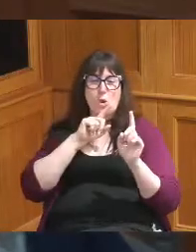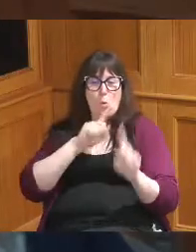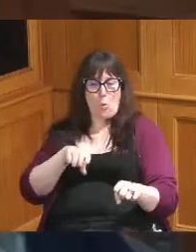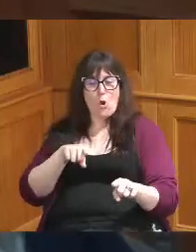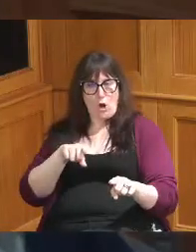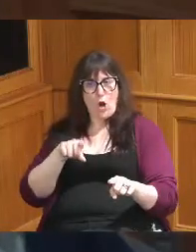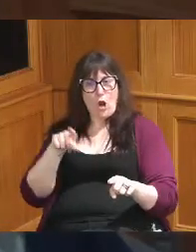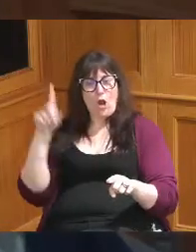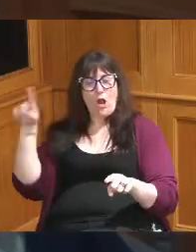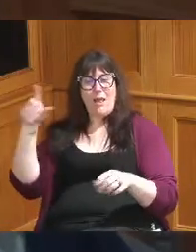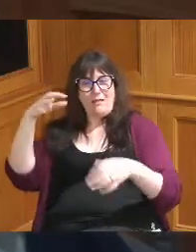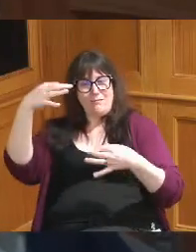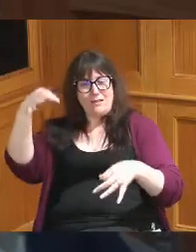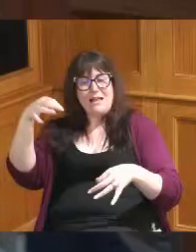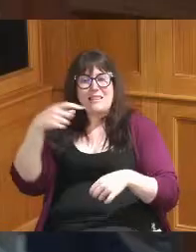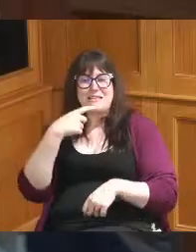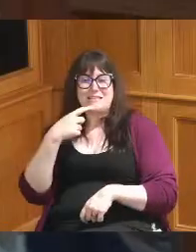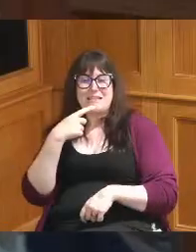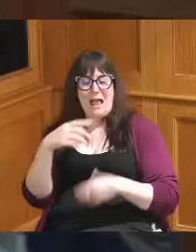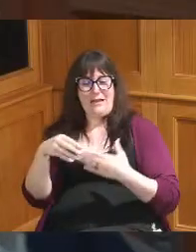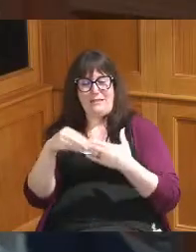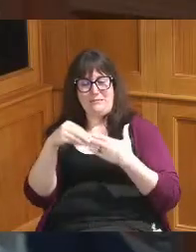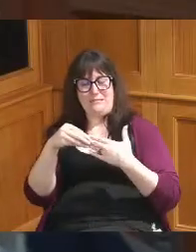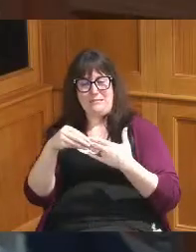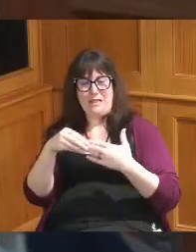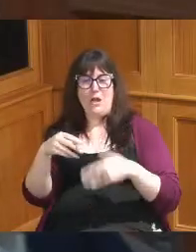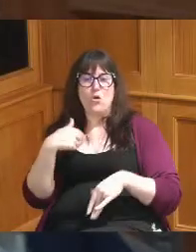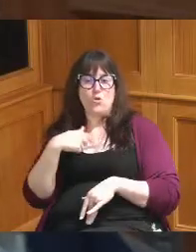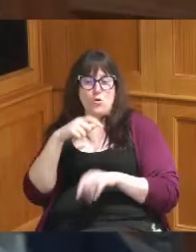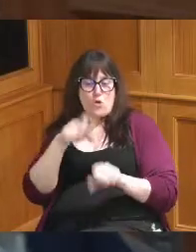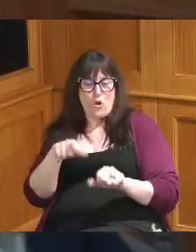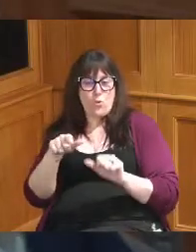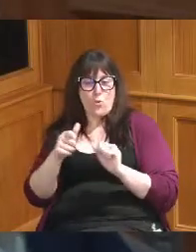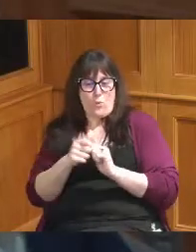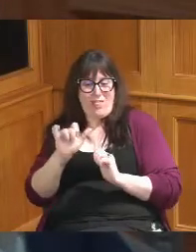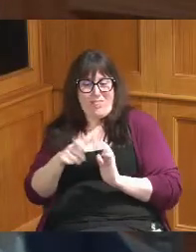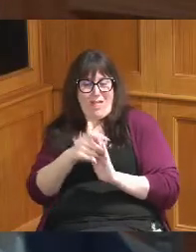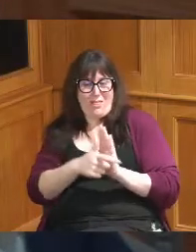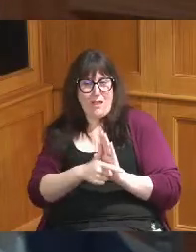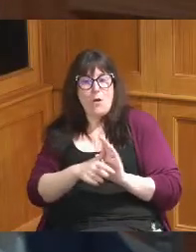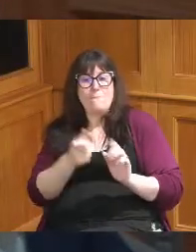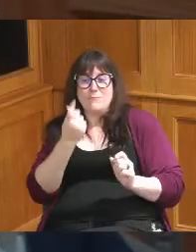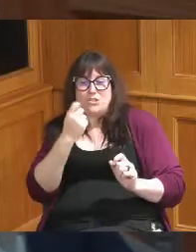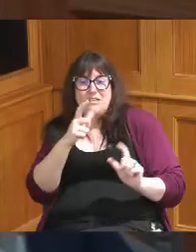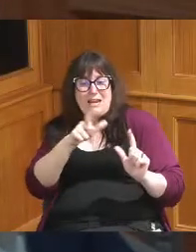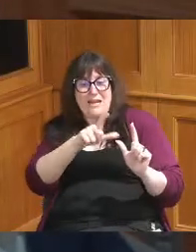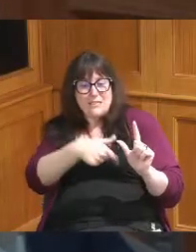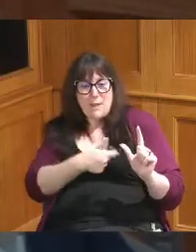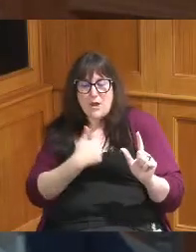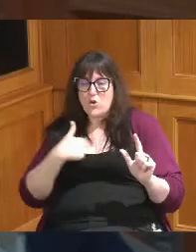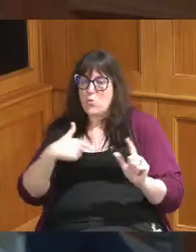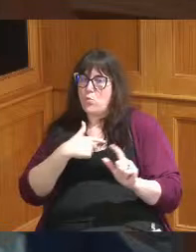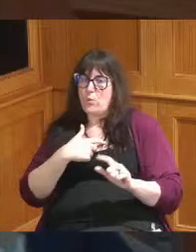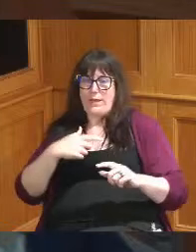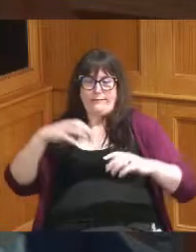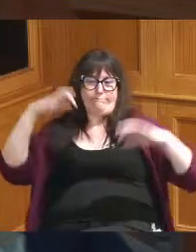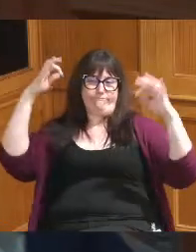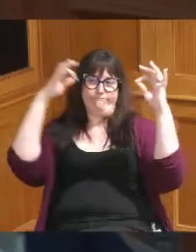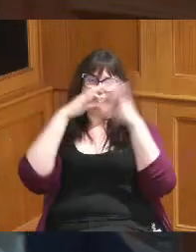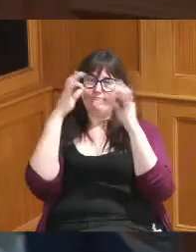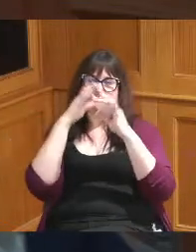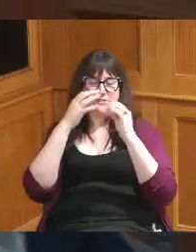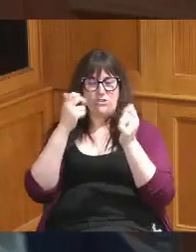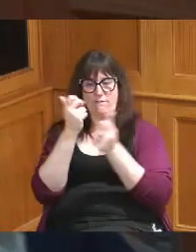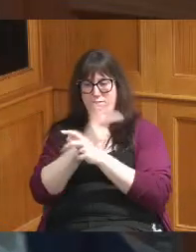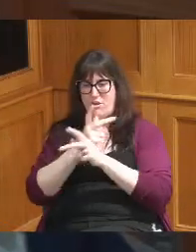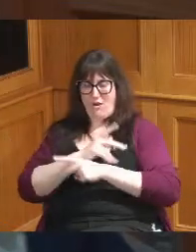some leniency in the data sharing agreements at that time. Once those expired, we were back to the drawing board trying to figure out how we were